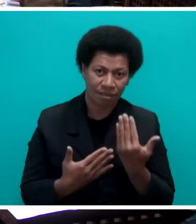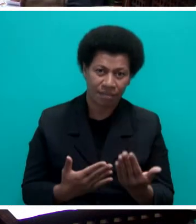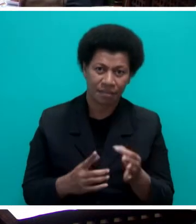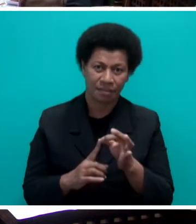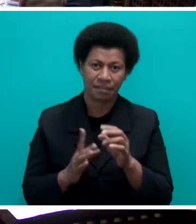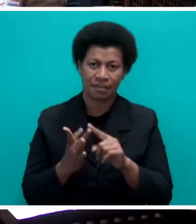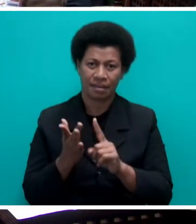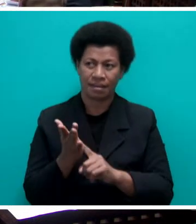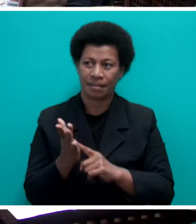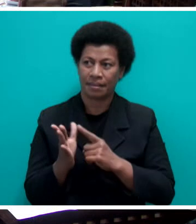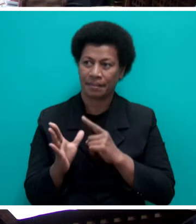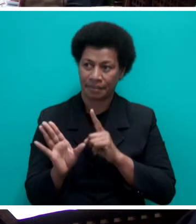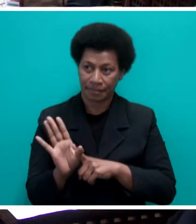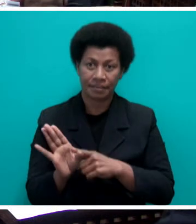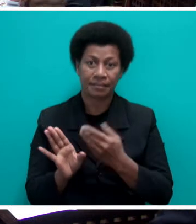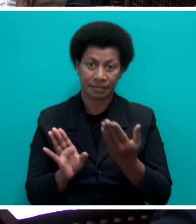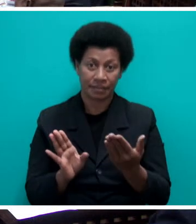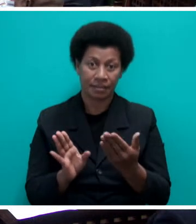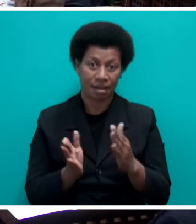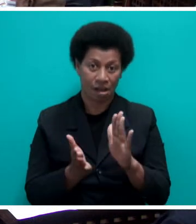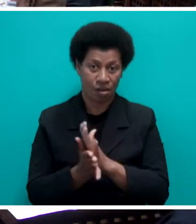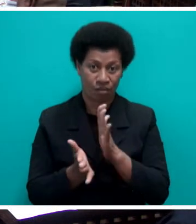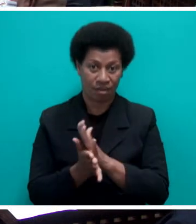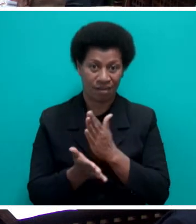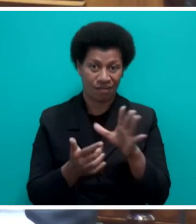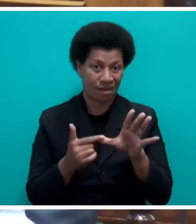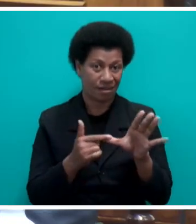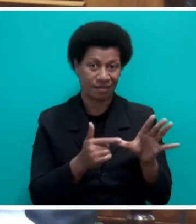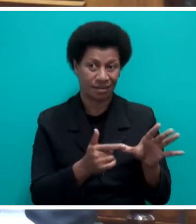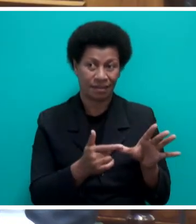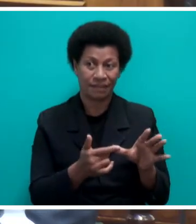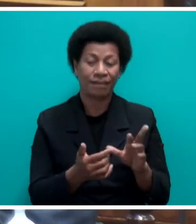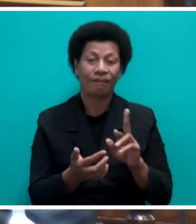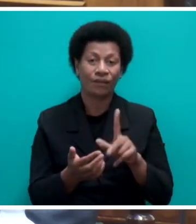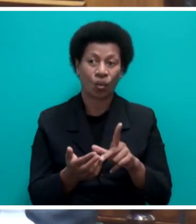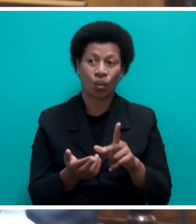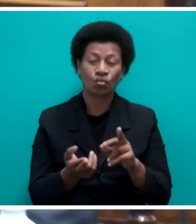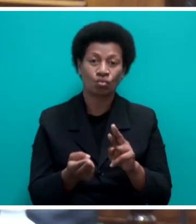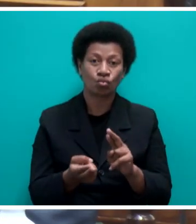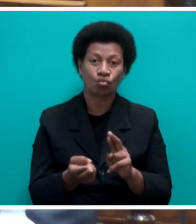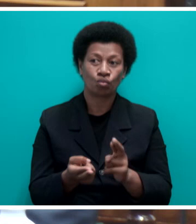a copy of my answers as well for his reference.